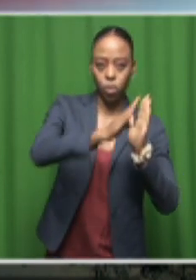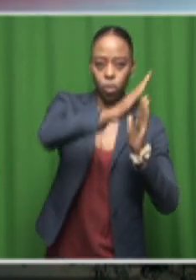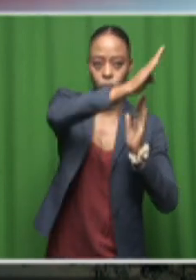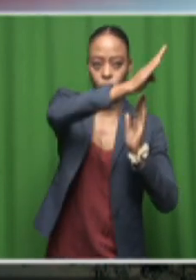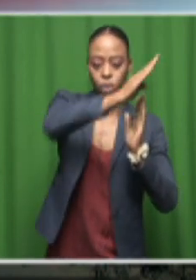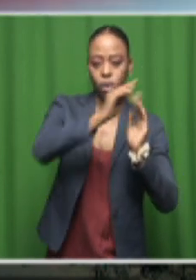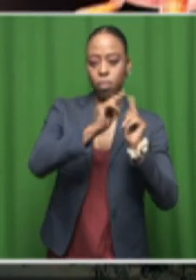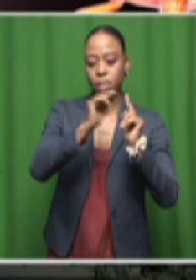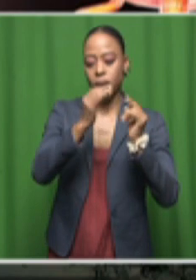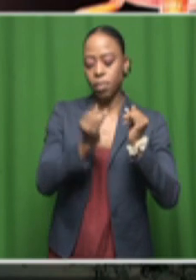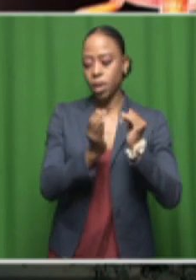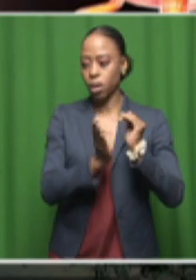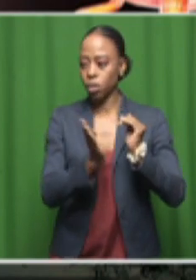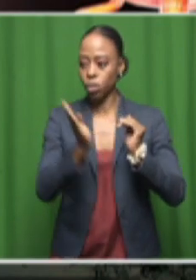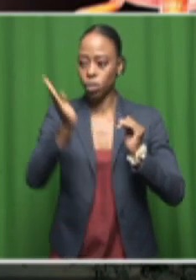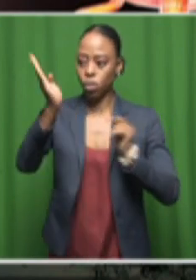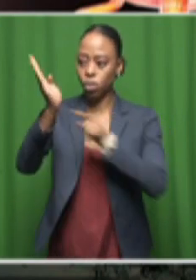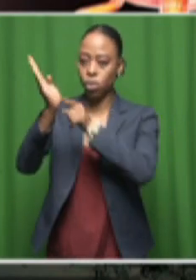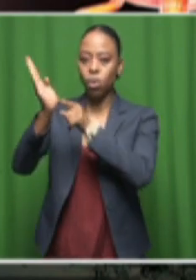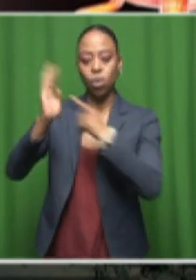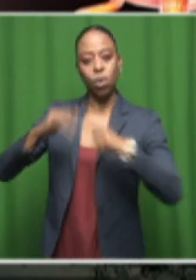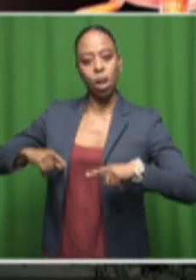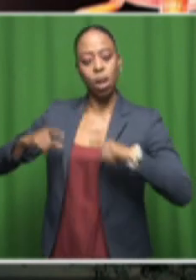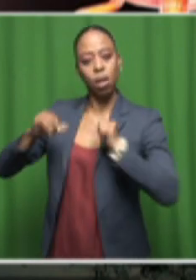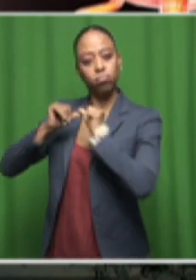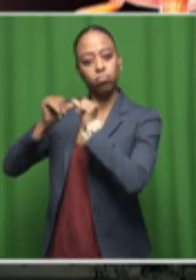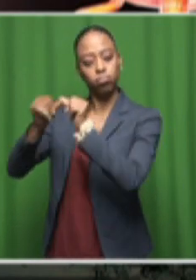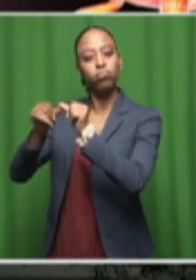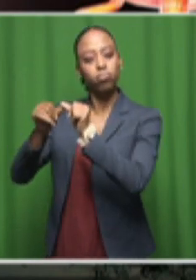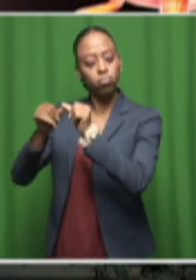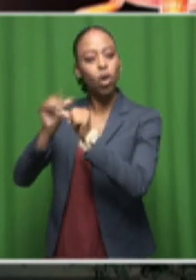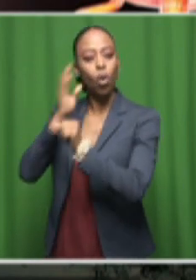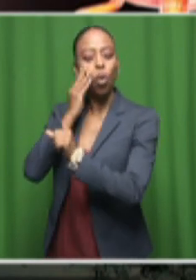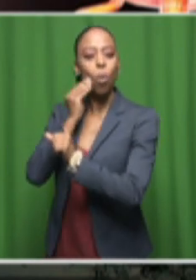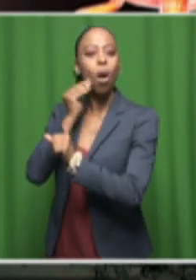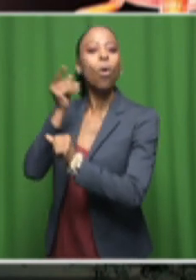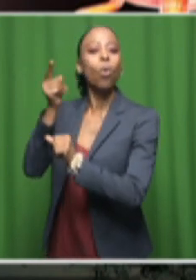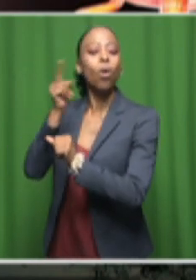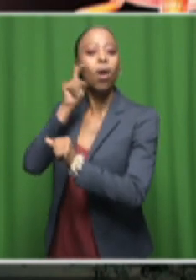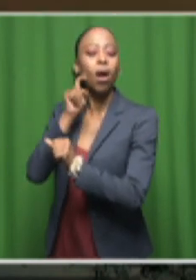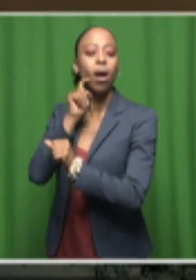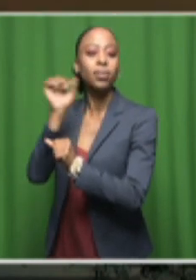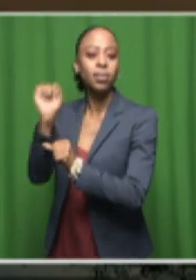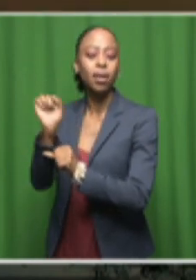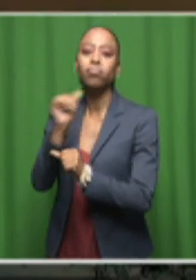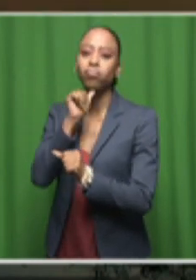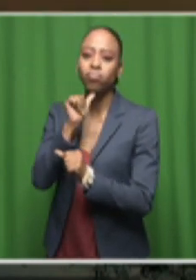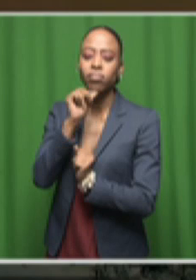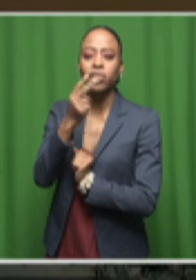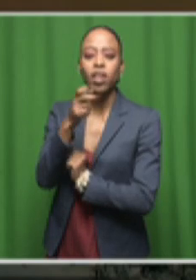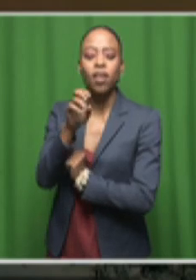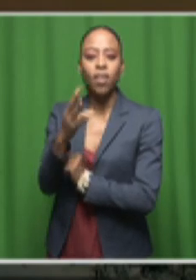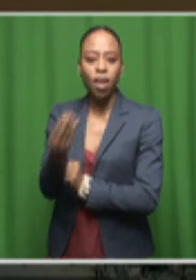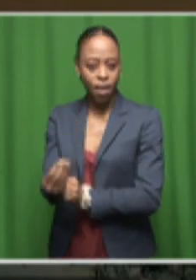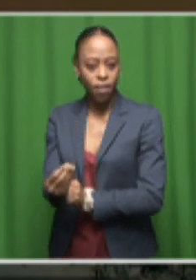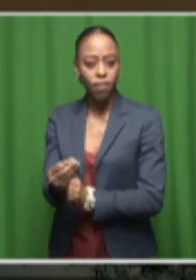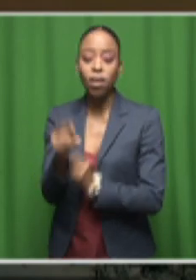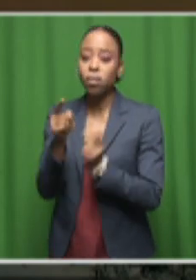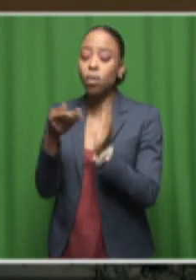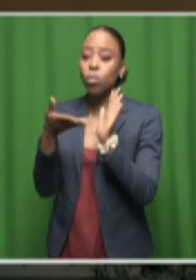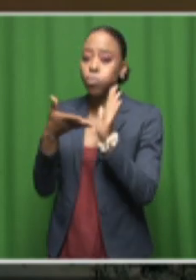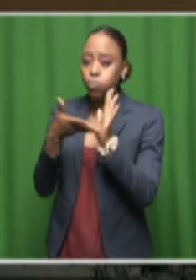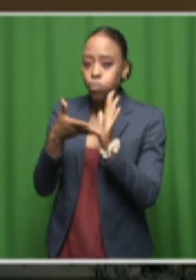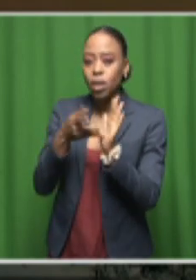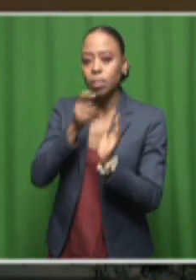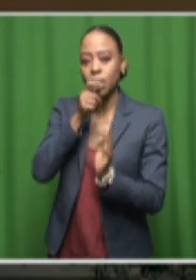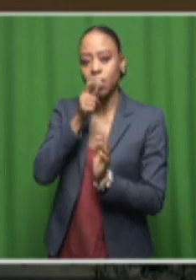are living and surviving well late into their older ages in life, living with HIV. And this is testament to